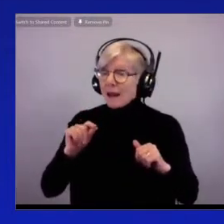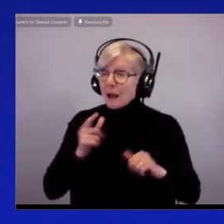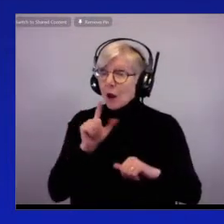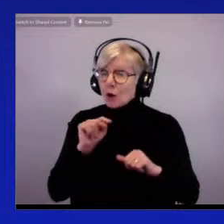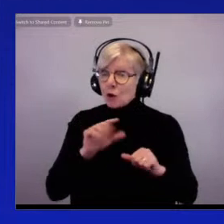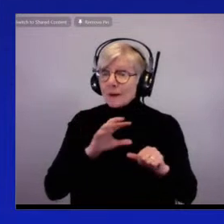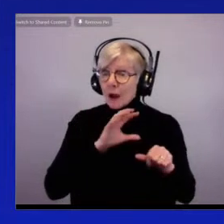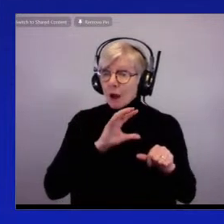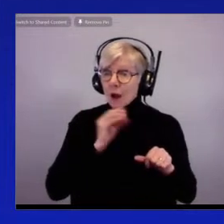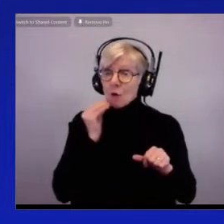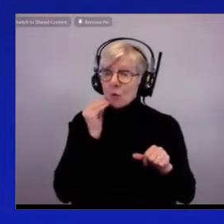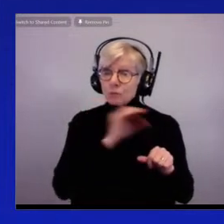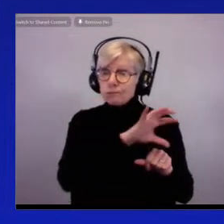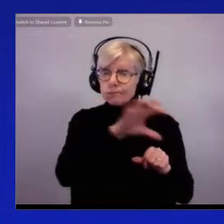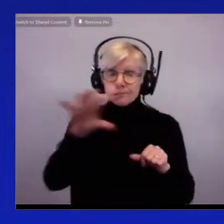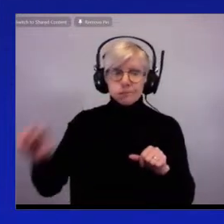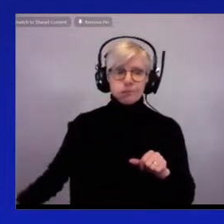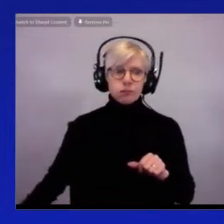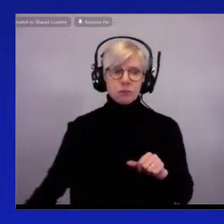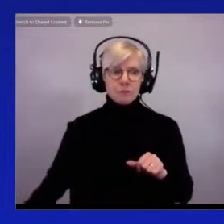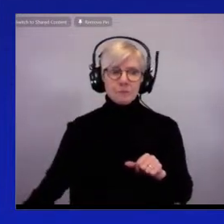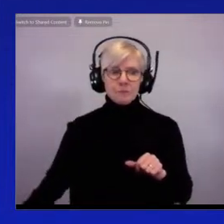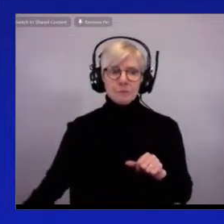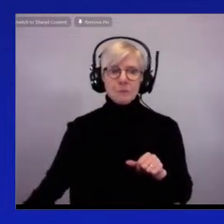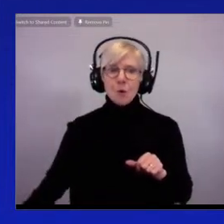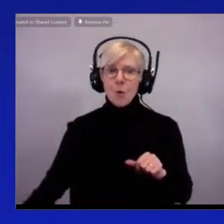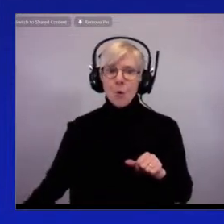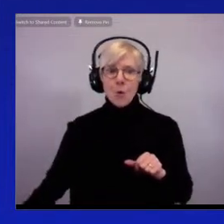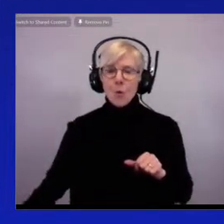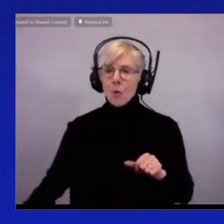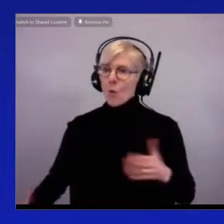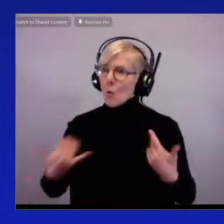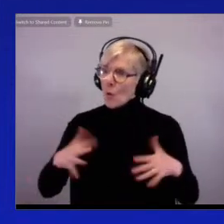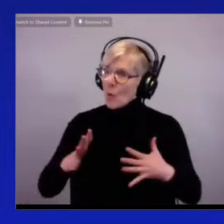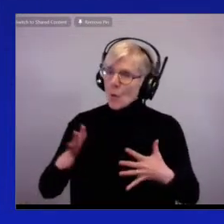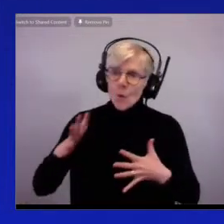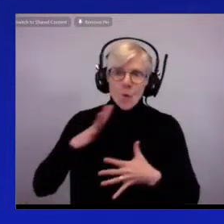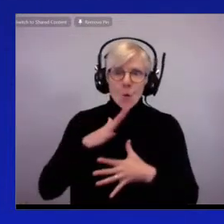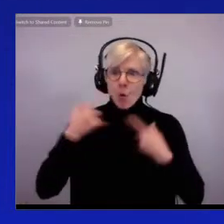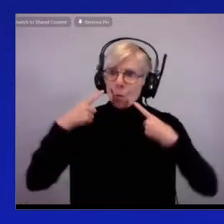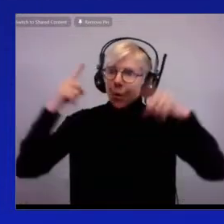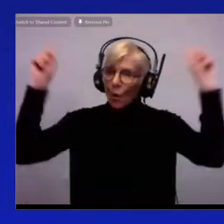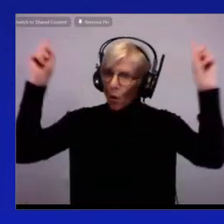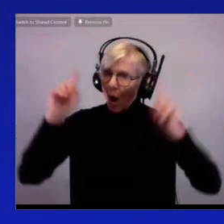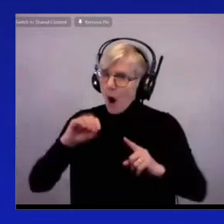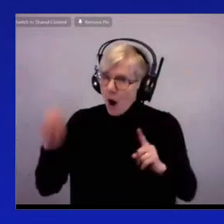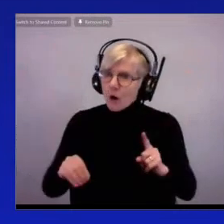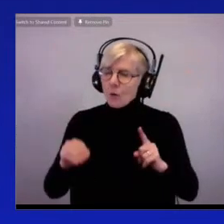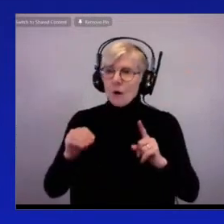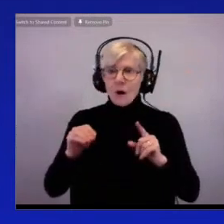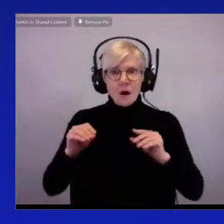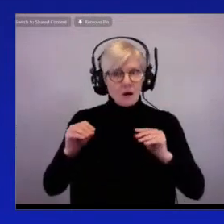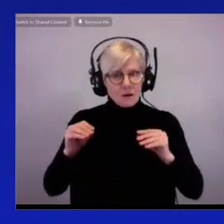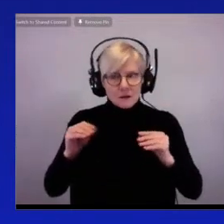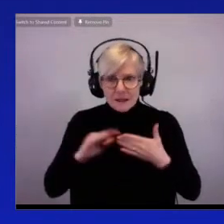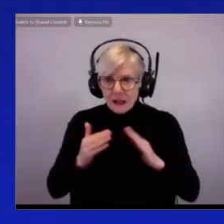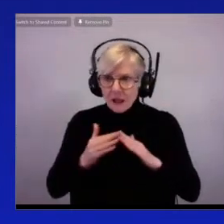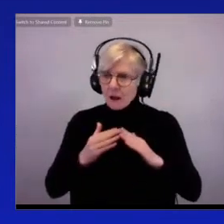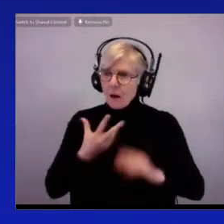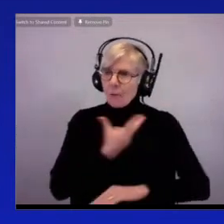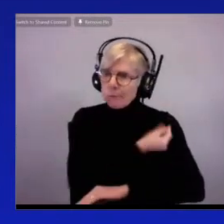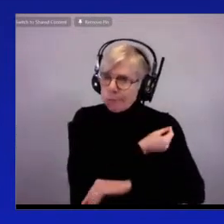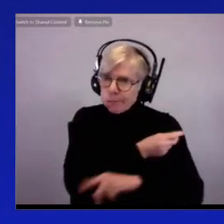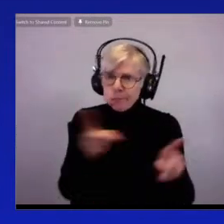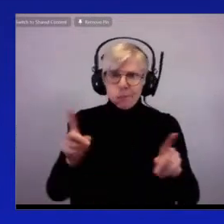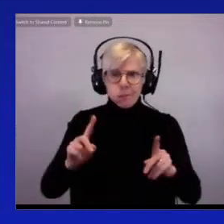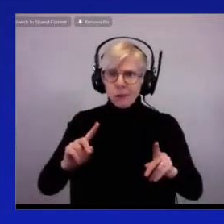teams. I can't stress enough how important this was for our city. What a success it was. Within 11 days, we were able to pilot a new